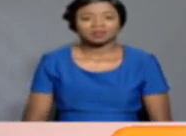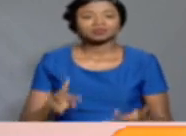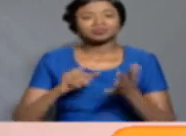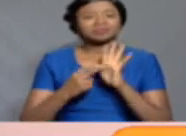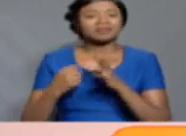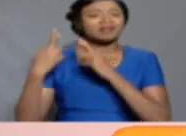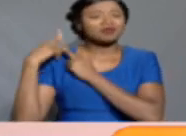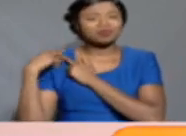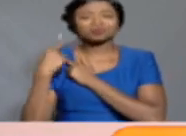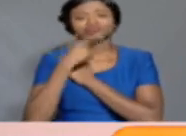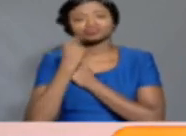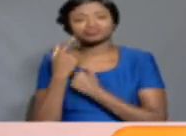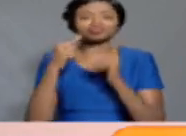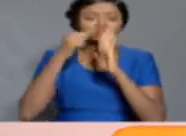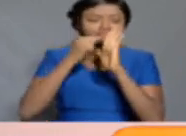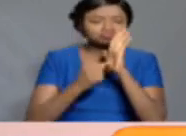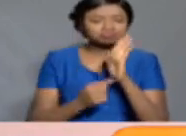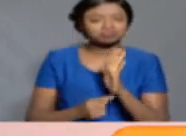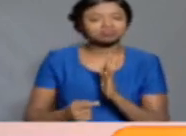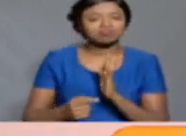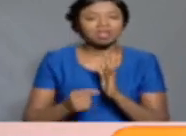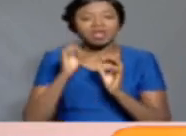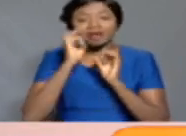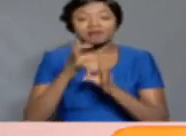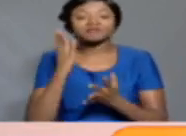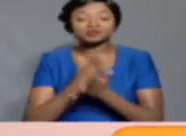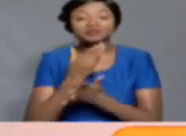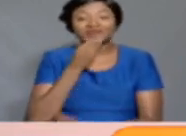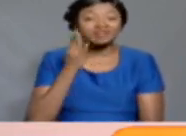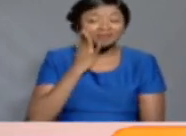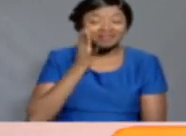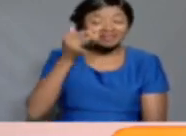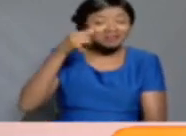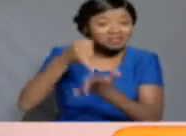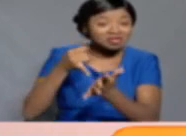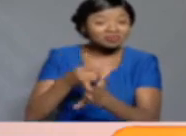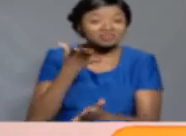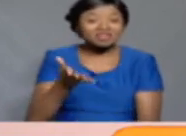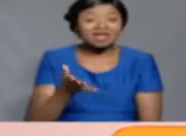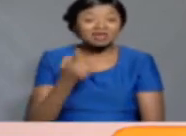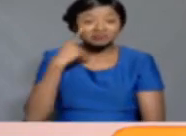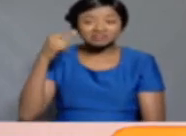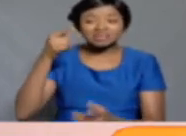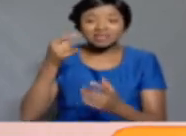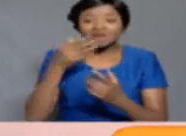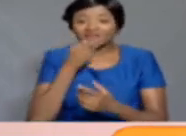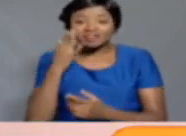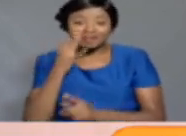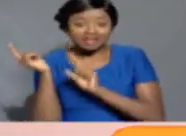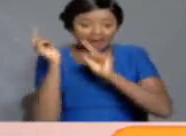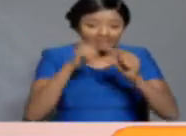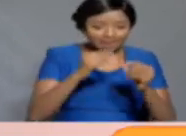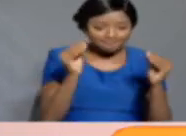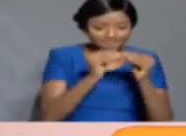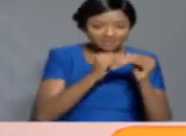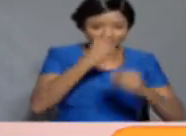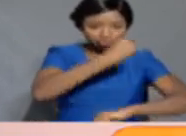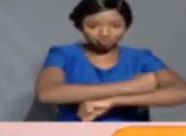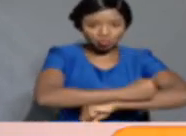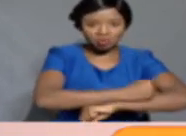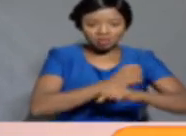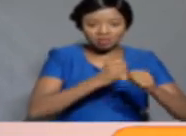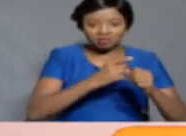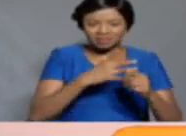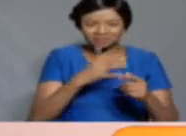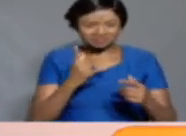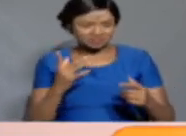roles and who's doing what, and whether parents are. I mean, you see all these threads of parents going into school for a meeting and they come out and they're